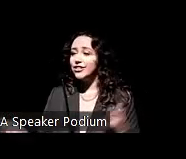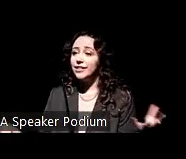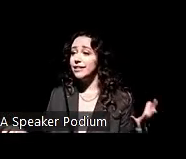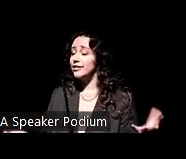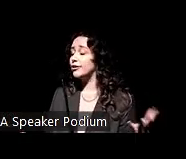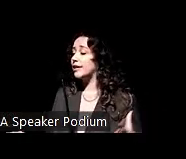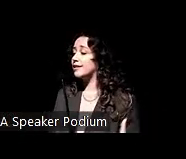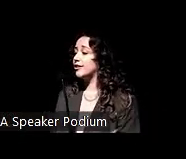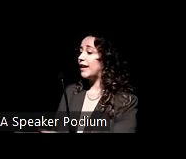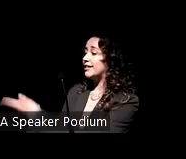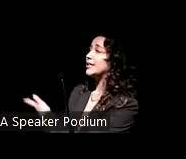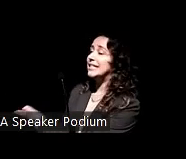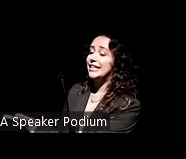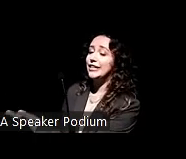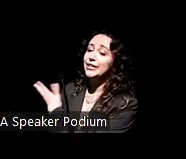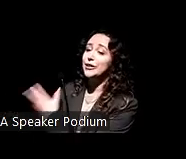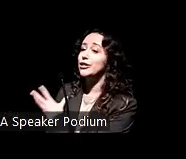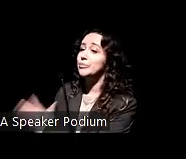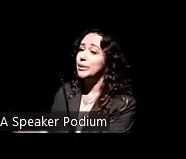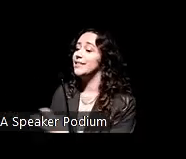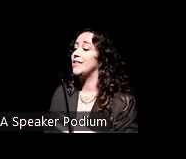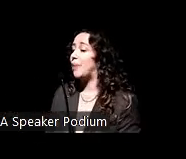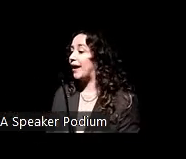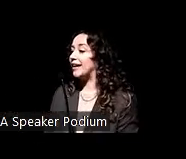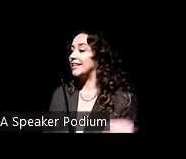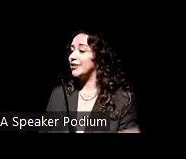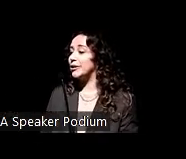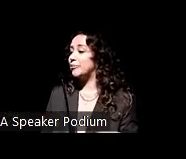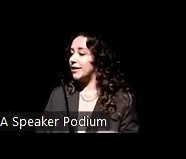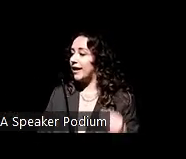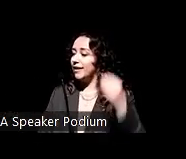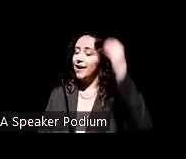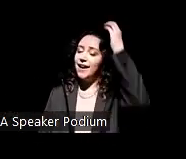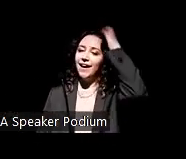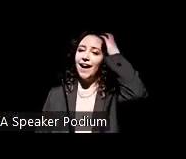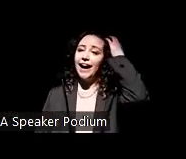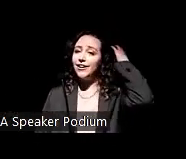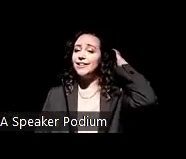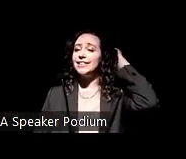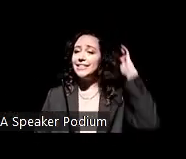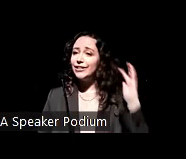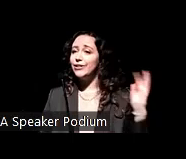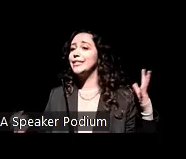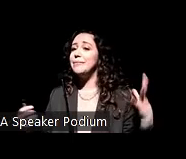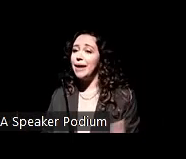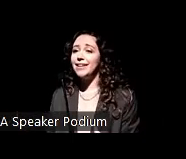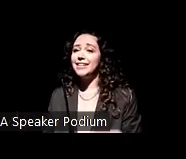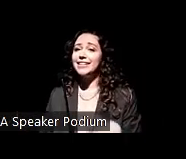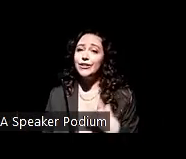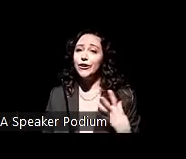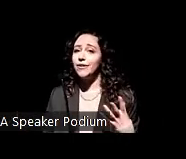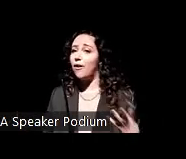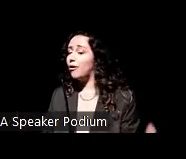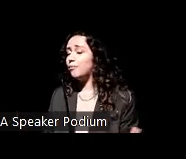And actually the industrial sector, as you can see here, is the largest piece of the pie. It's 30% iron, steel, cement.